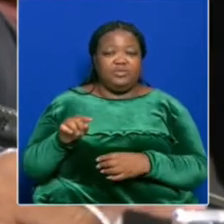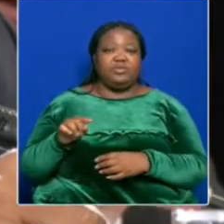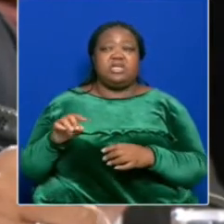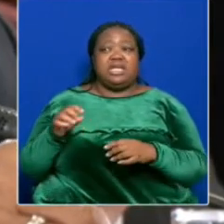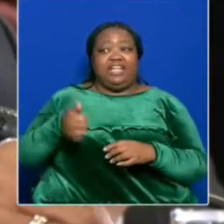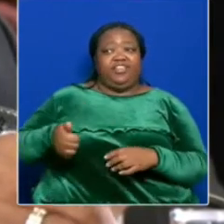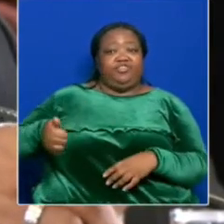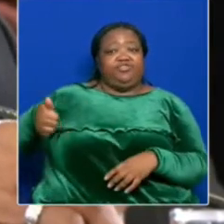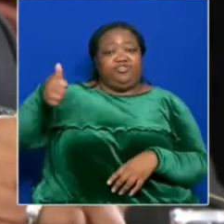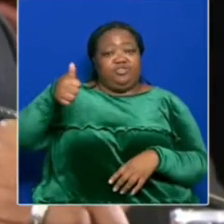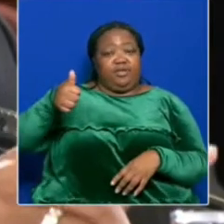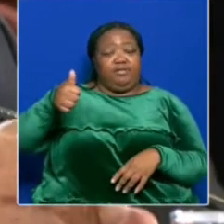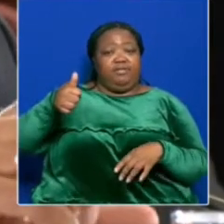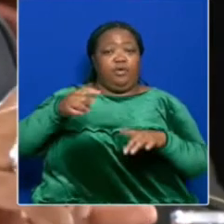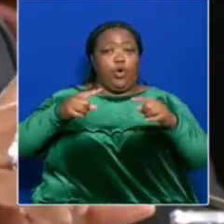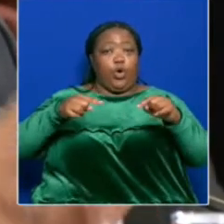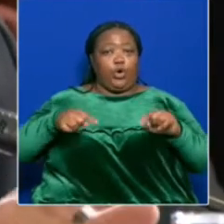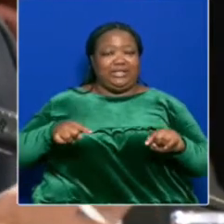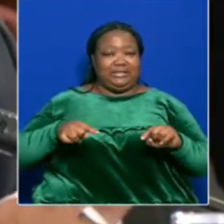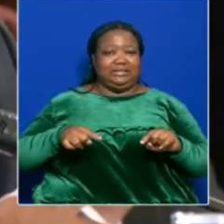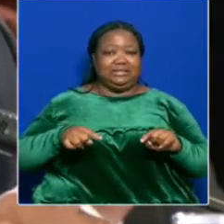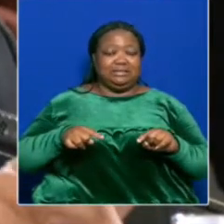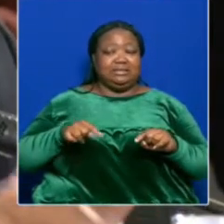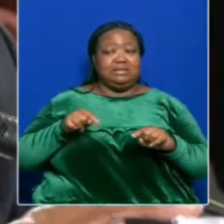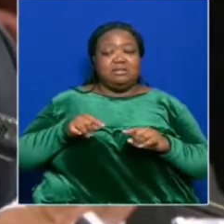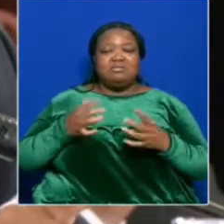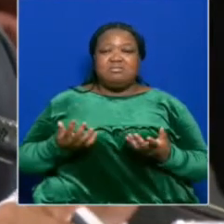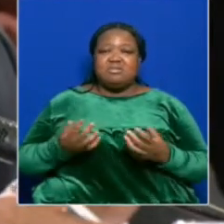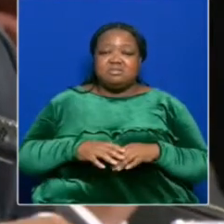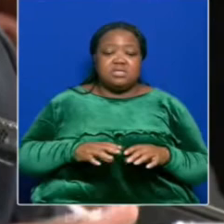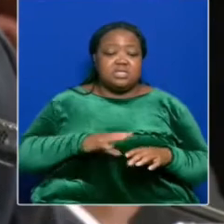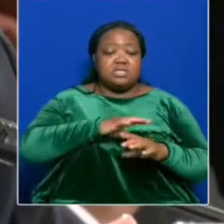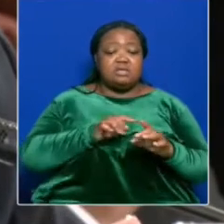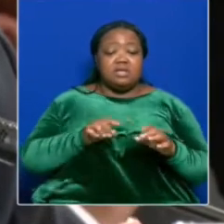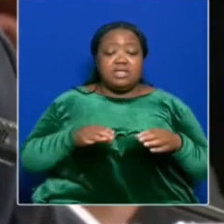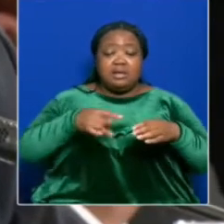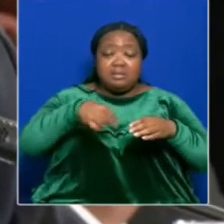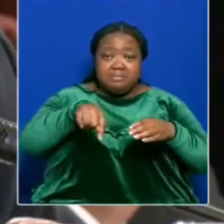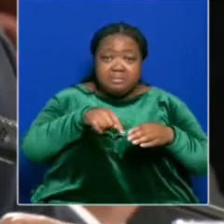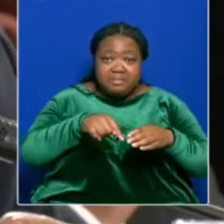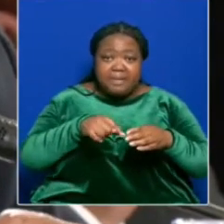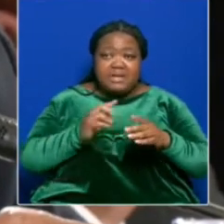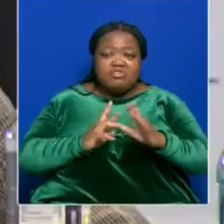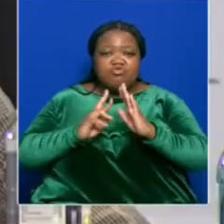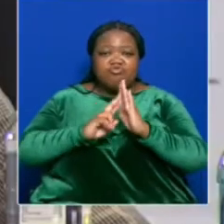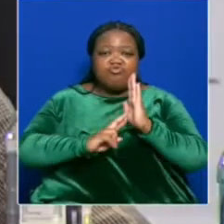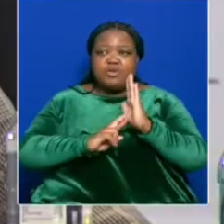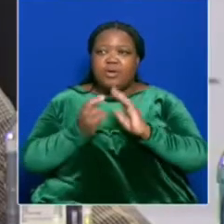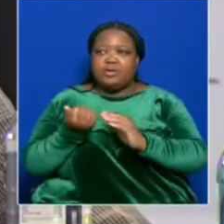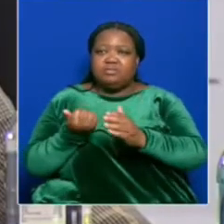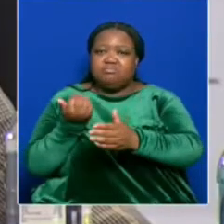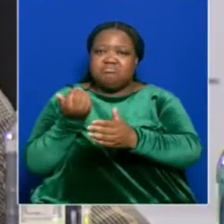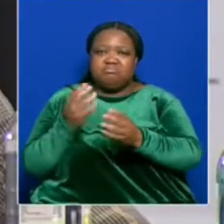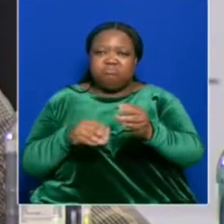Okay. And then where does the probity report serve once it's done? Once it's done, it's